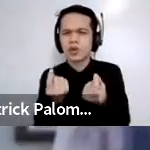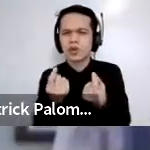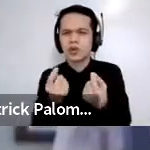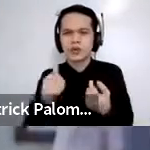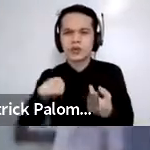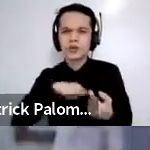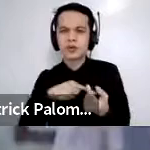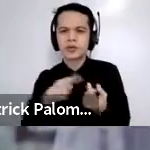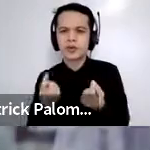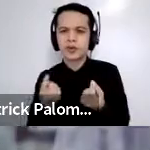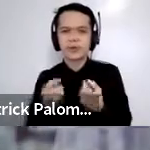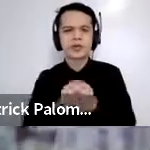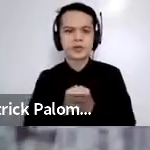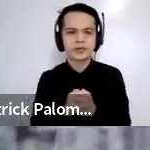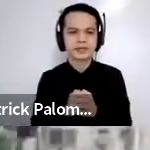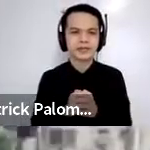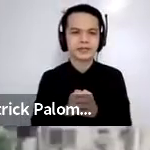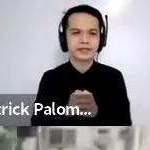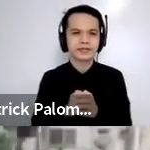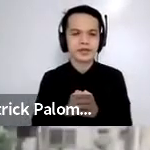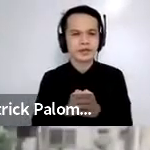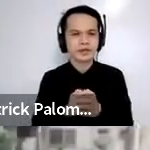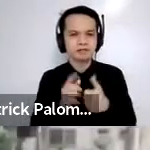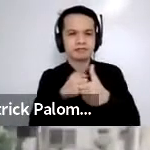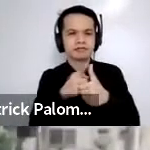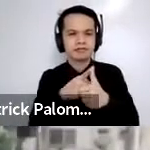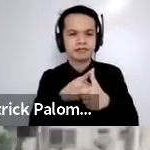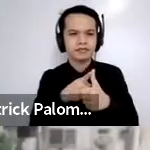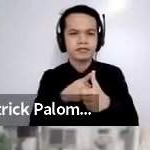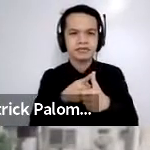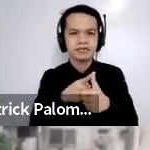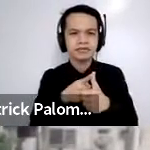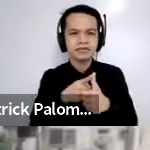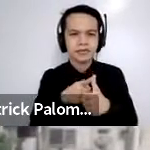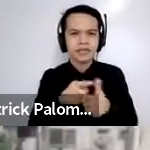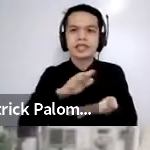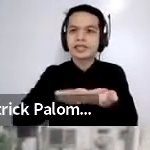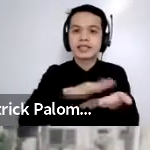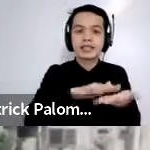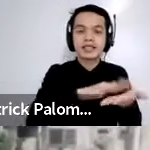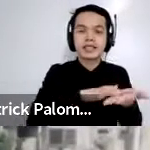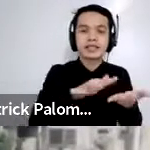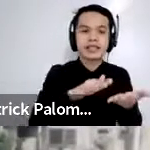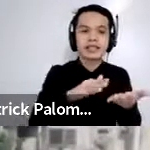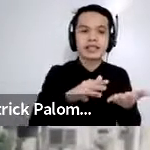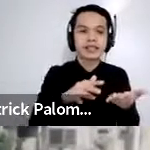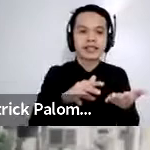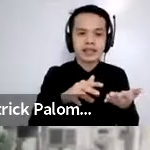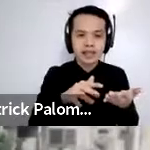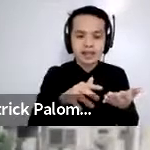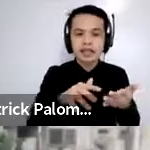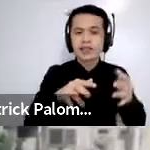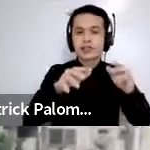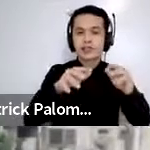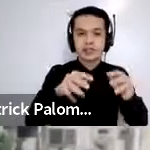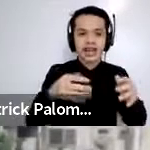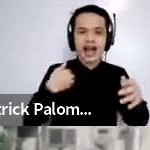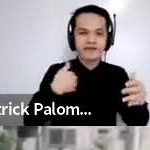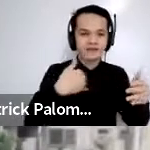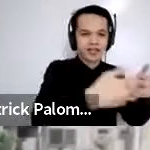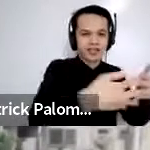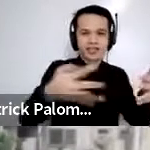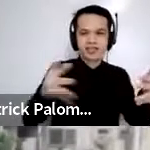Number one, we're clearing it by pushing train trash traps. We're the one who invented this just about a month